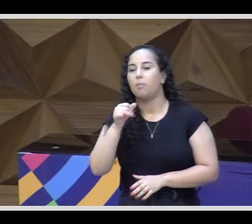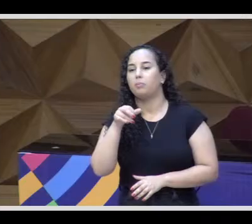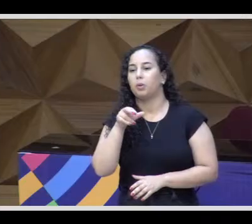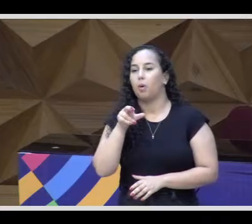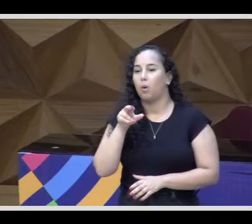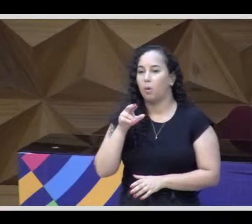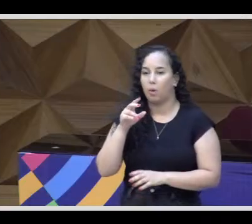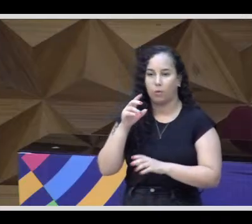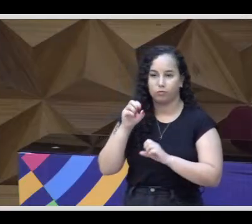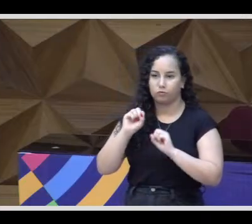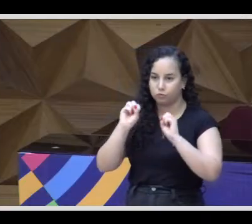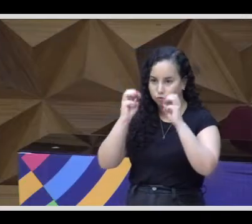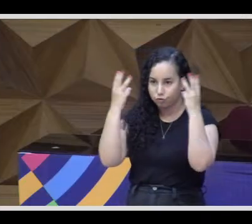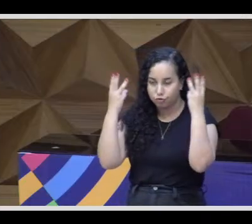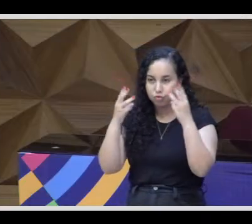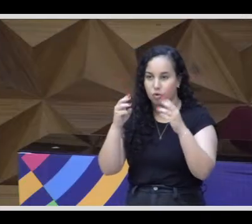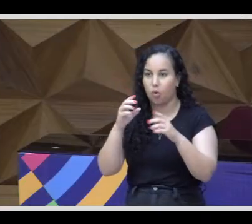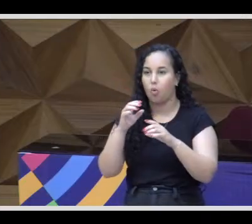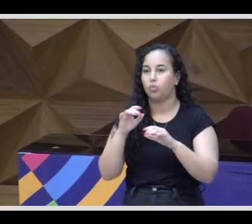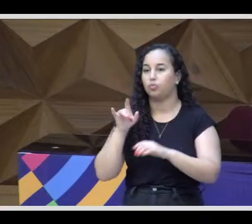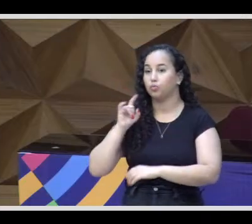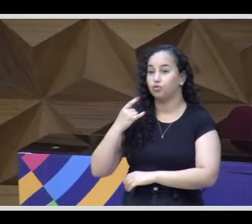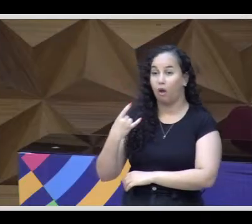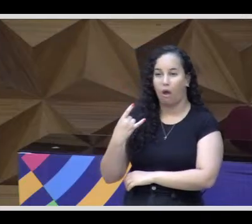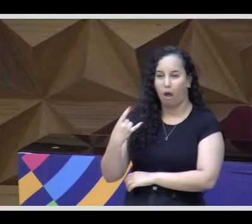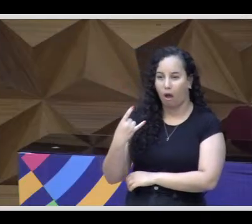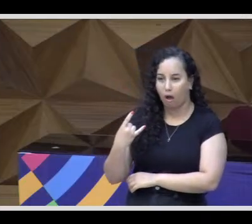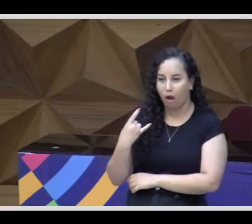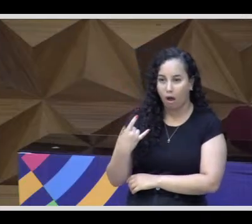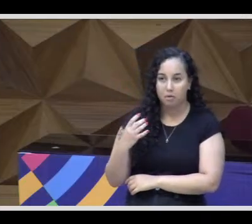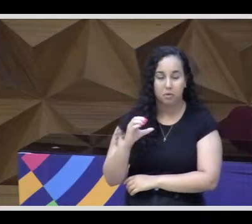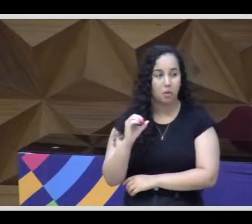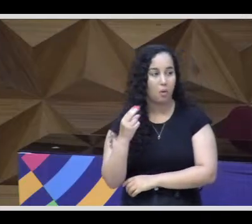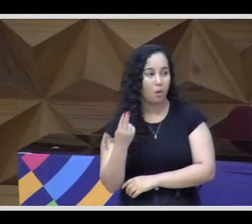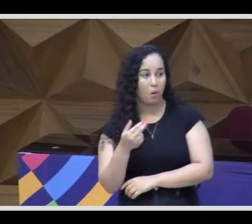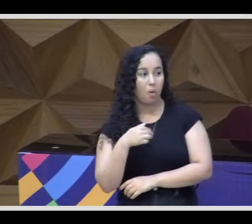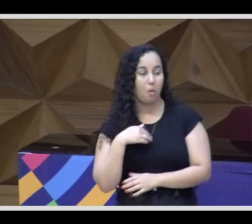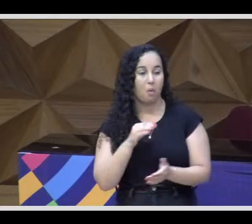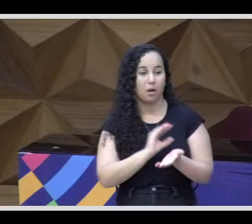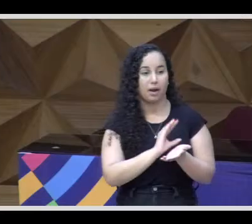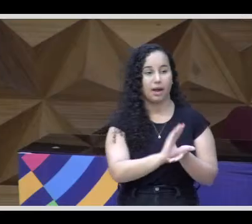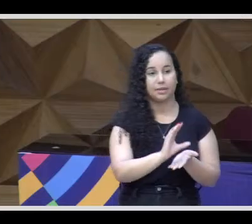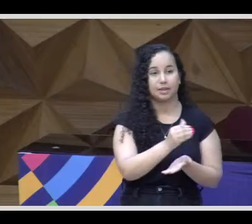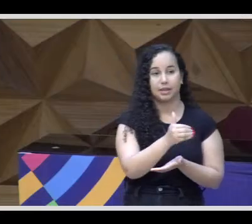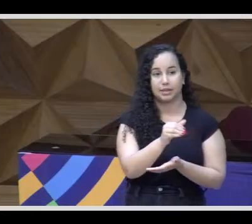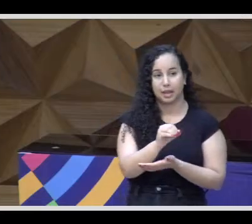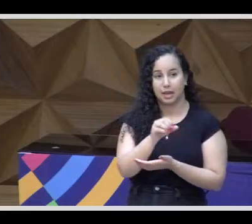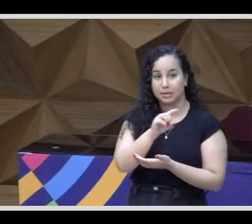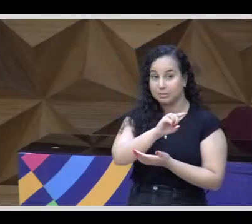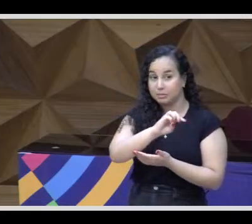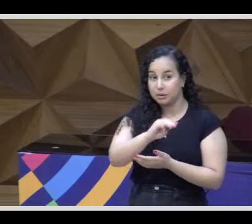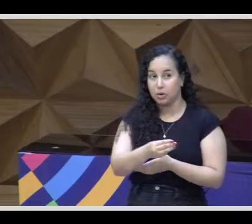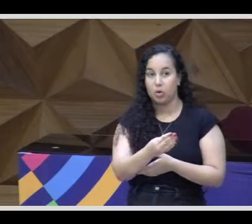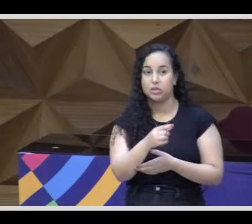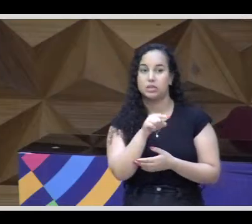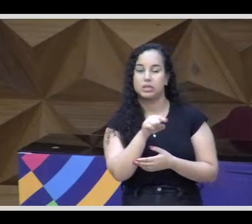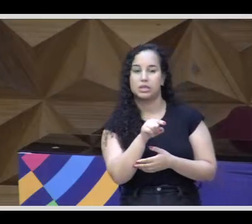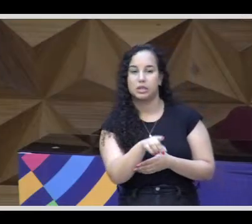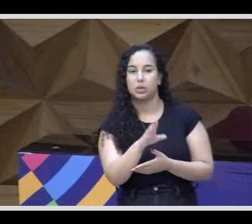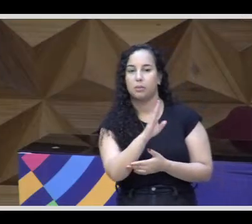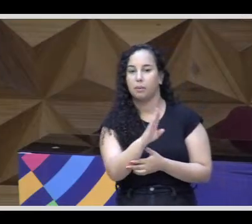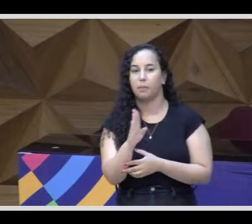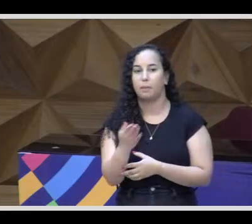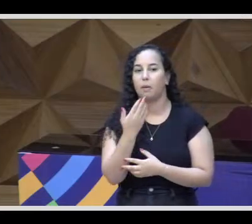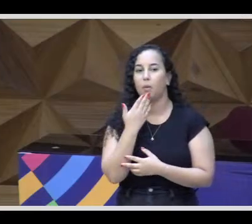big rock show concert, or I have to spend this 10 million reais at BBB. What's the